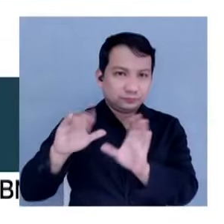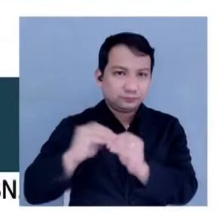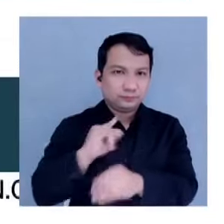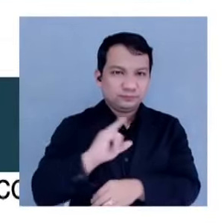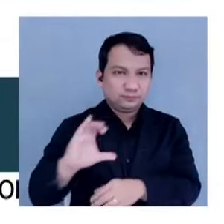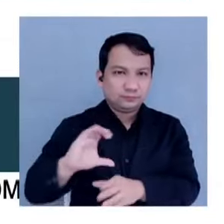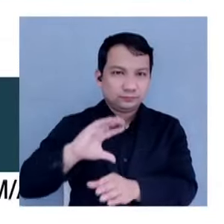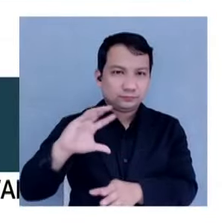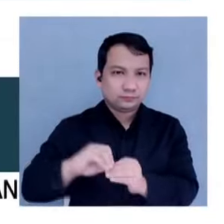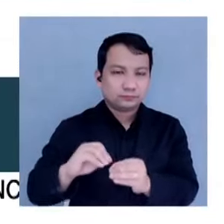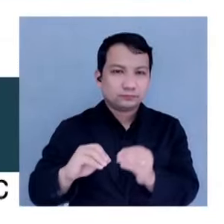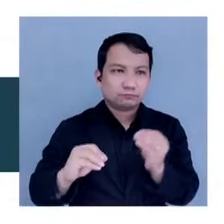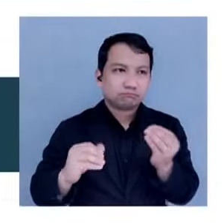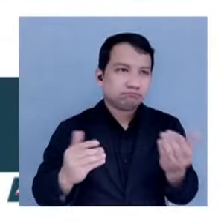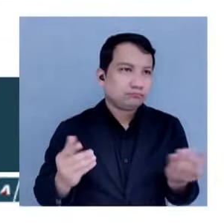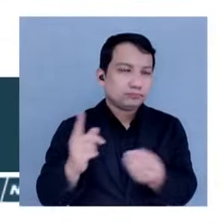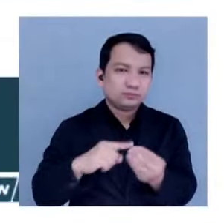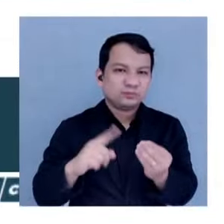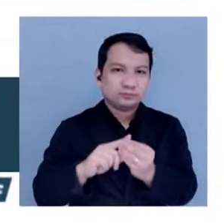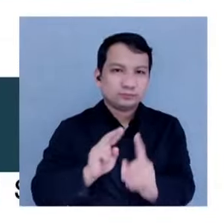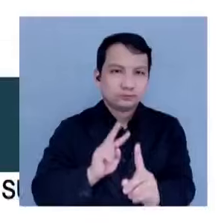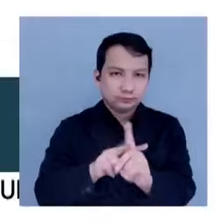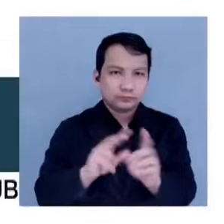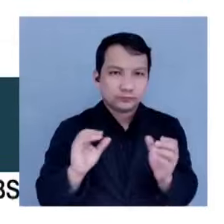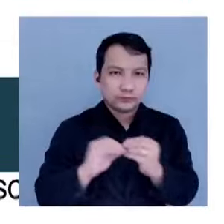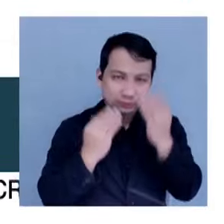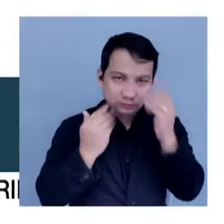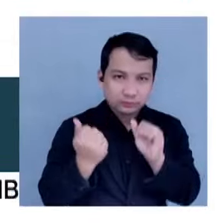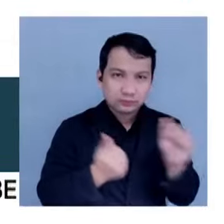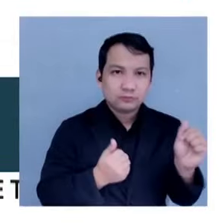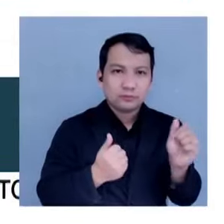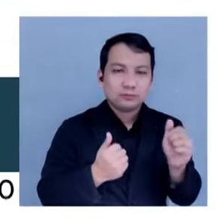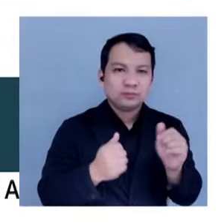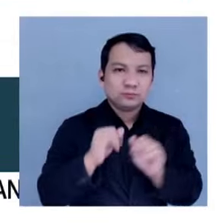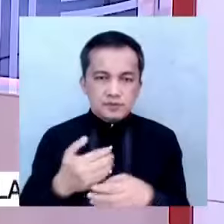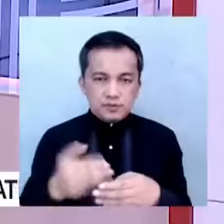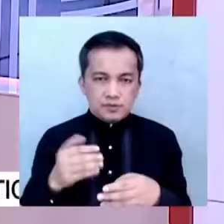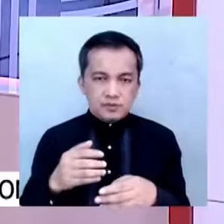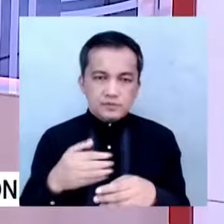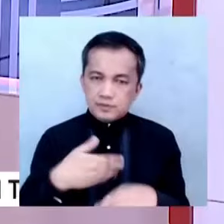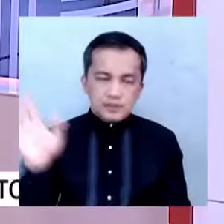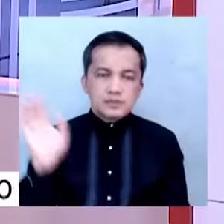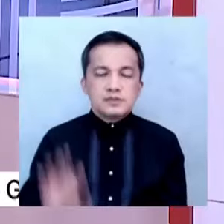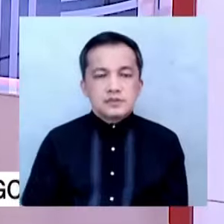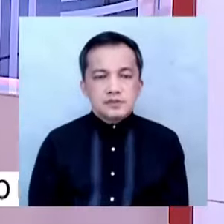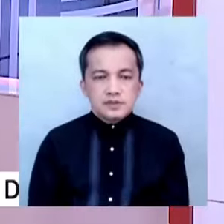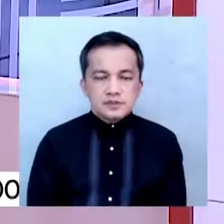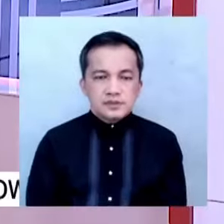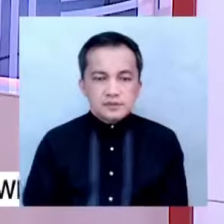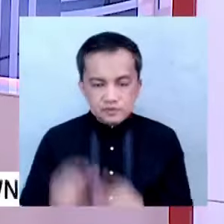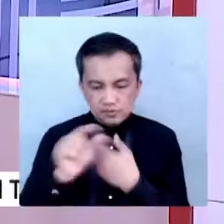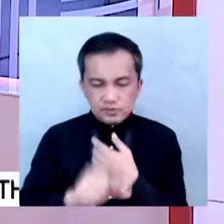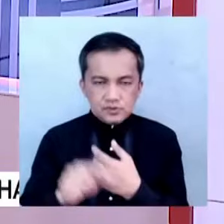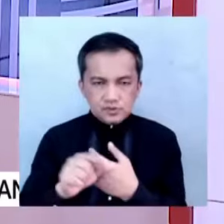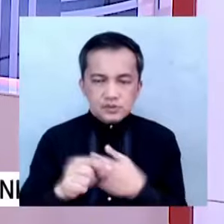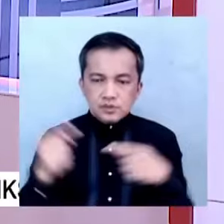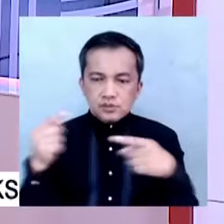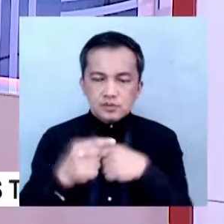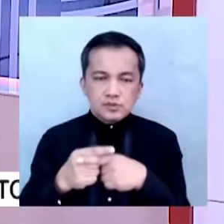yung pag-comply natin sa mga international standards. Google found to be in violation of the